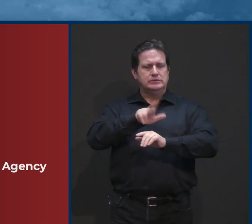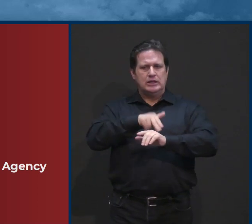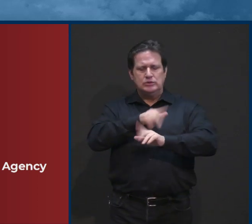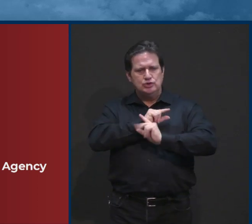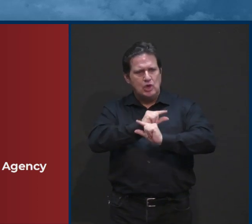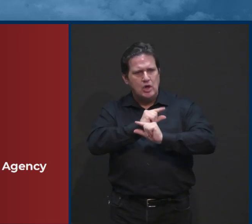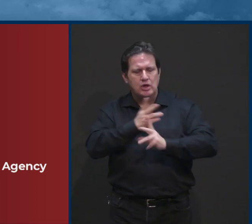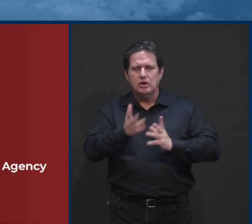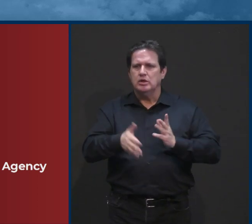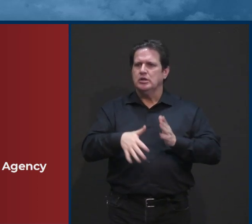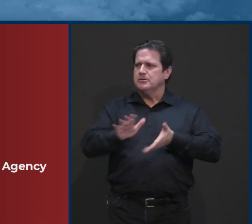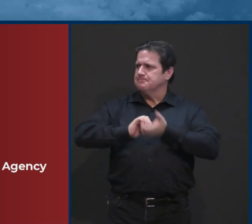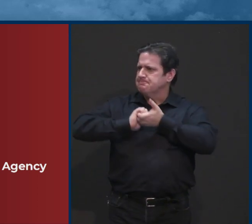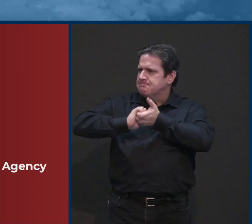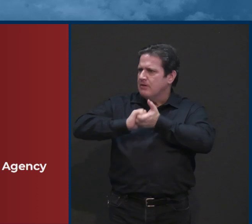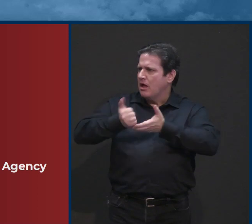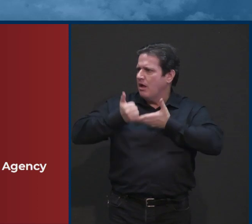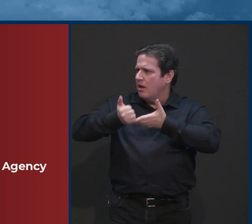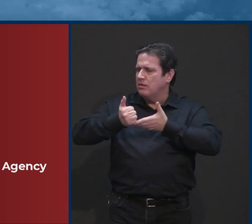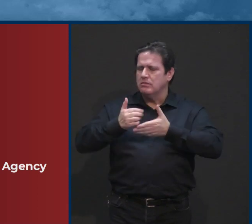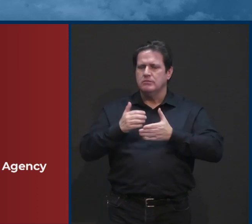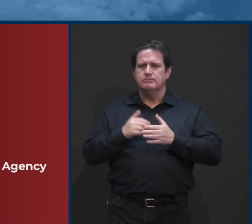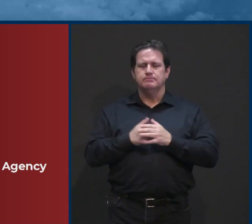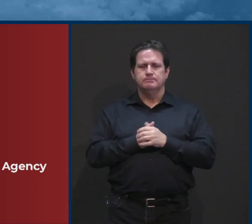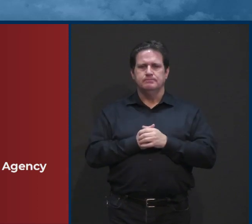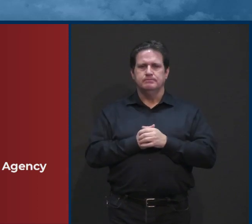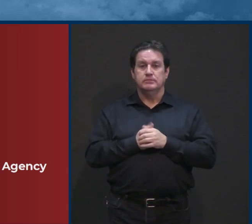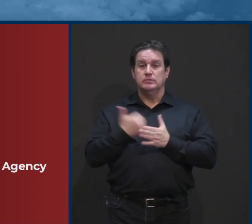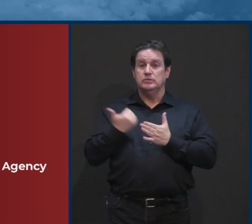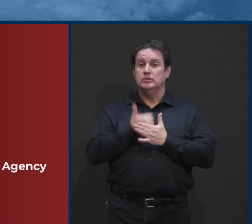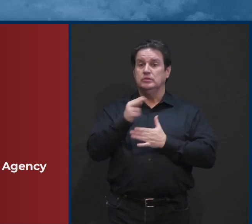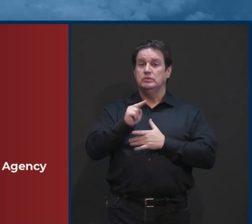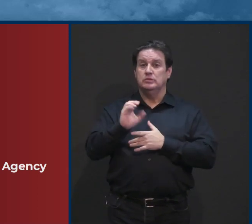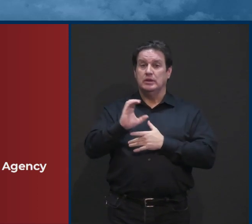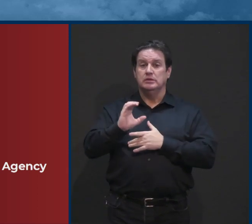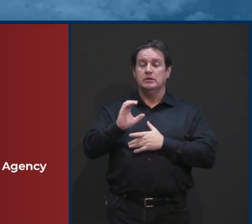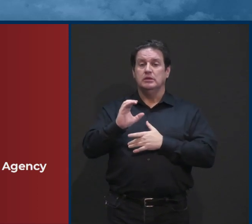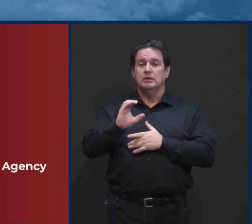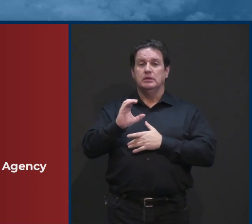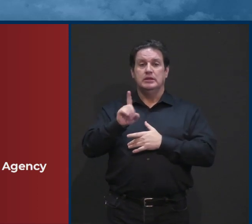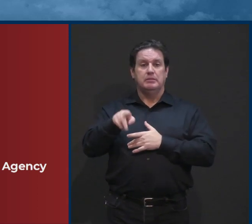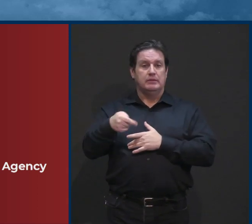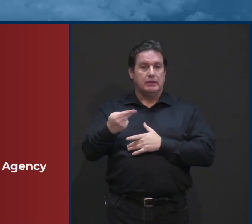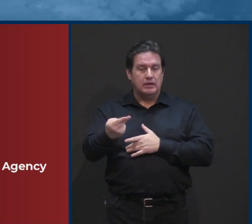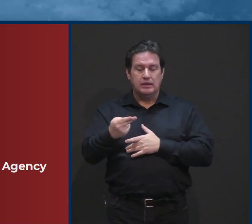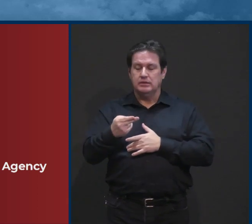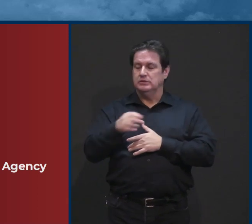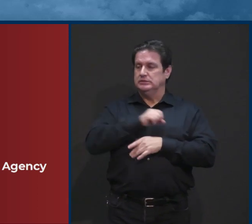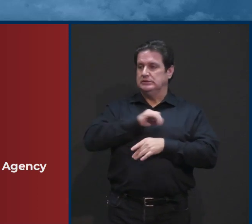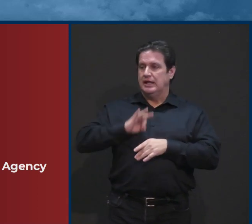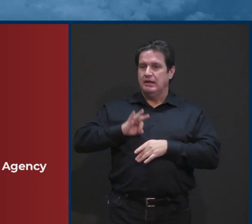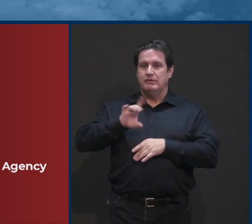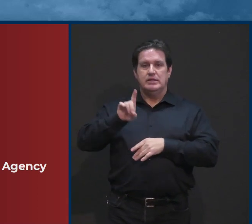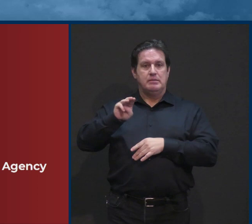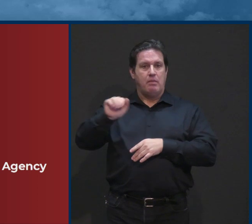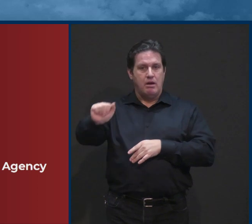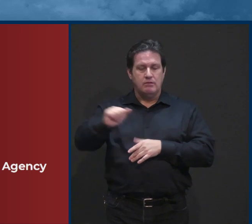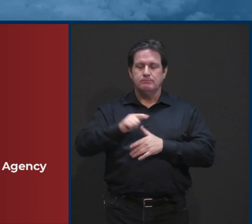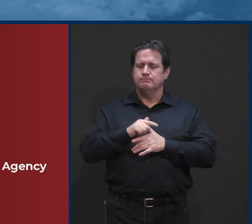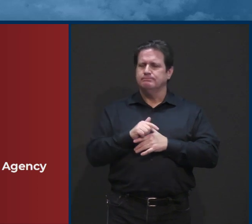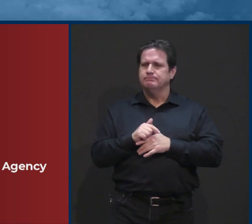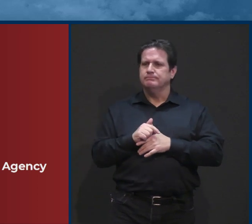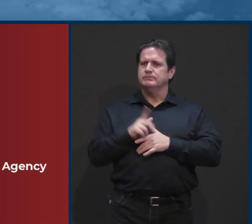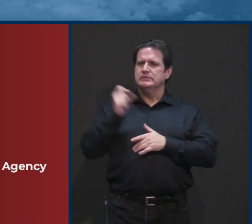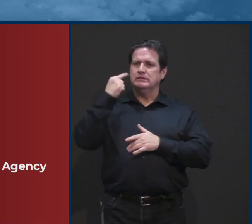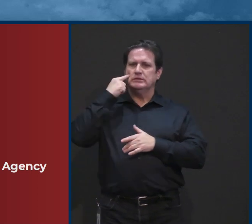our a partner, helping us with a lot of logistics. Newcastle County, the DPH and DEMA staff as well. So, as the